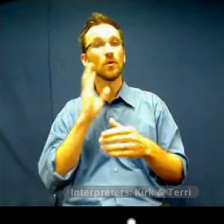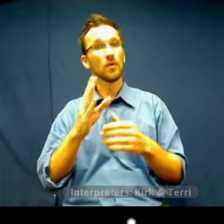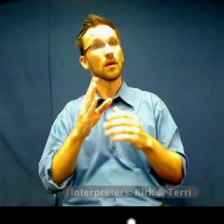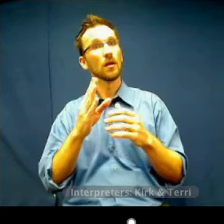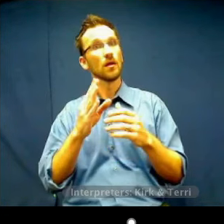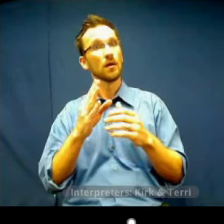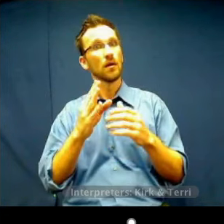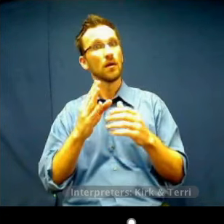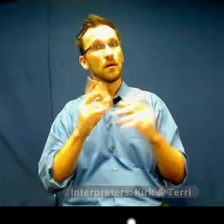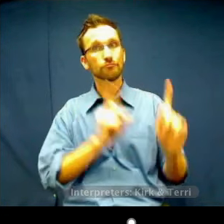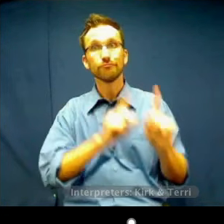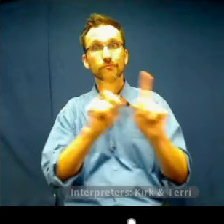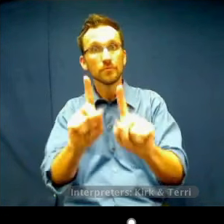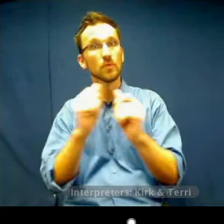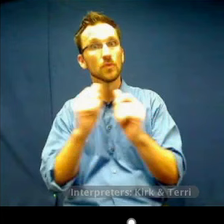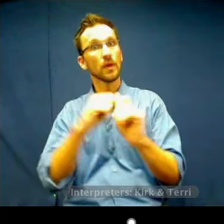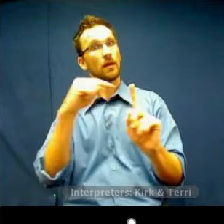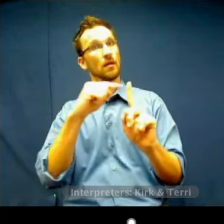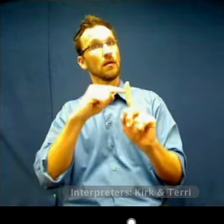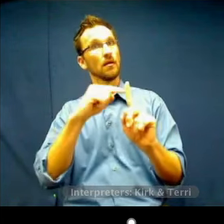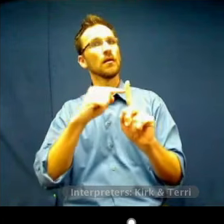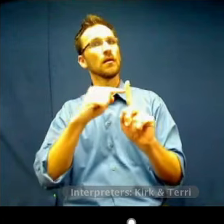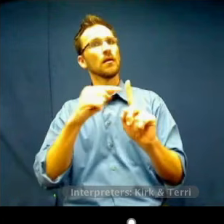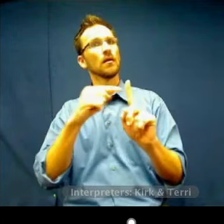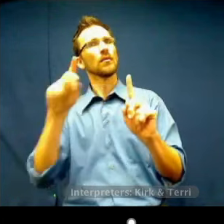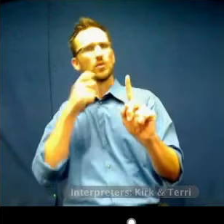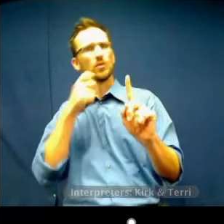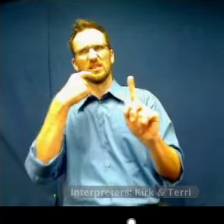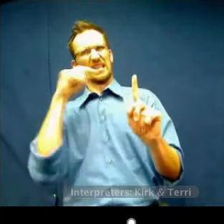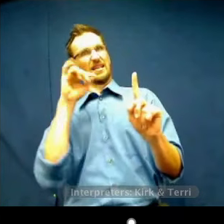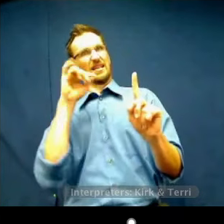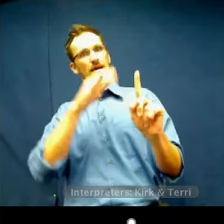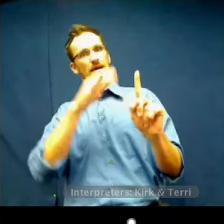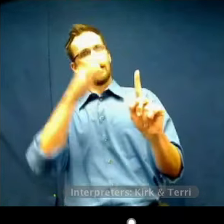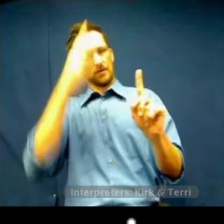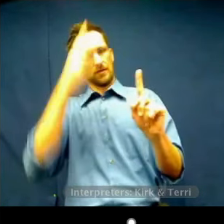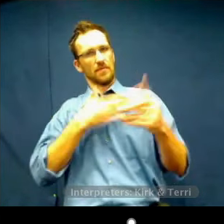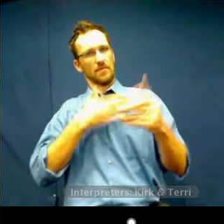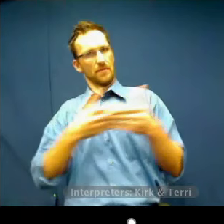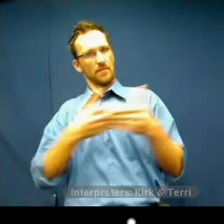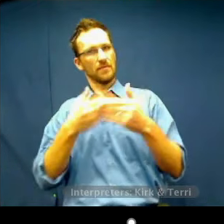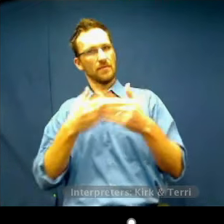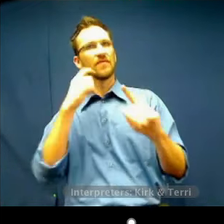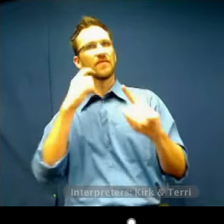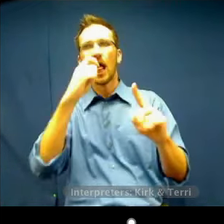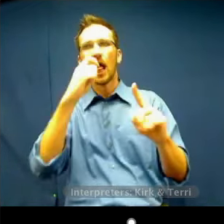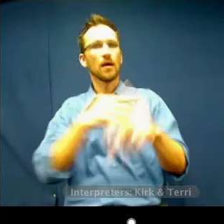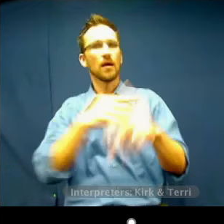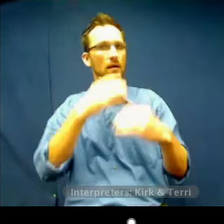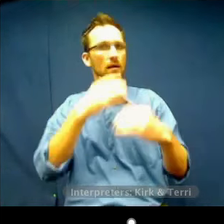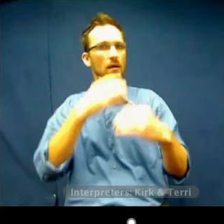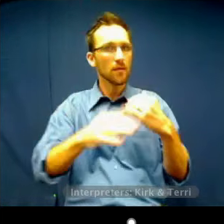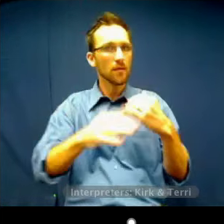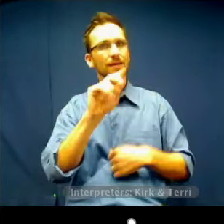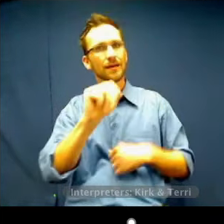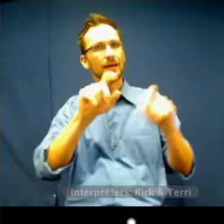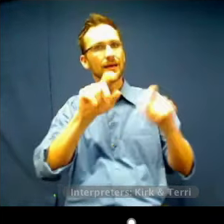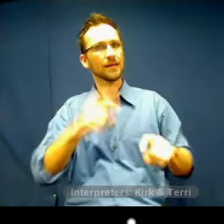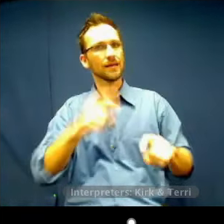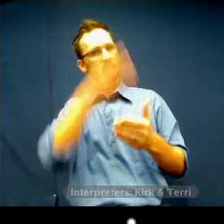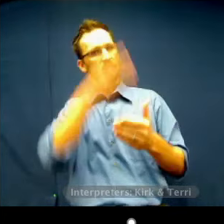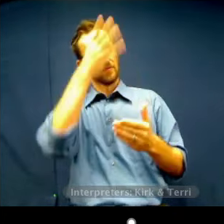to have a DNA test or swab, or you might do a site translation of a prenuptial agreement.